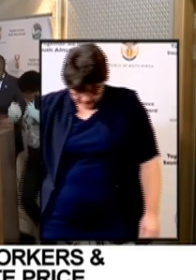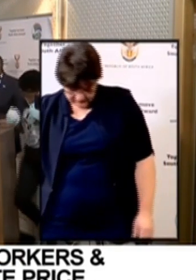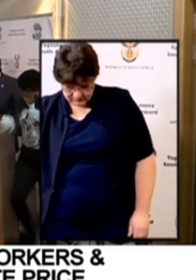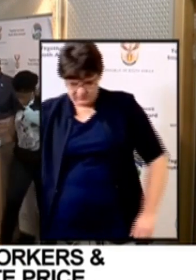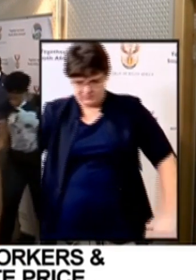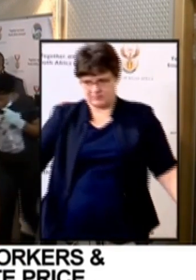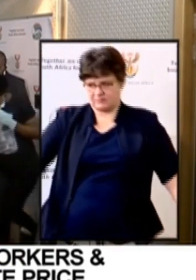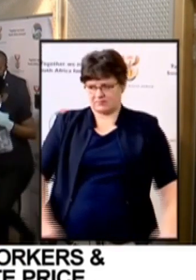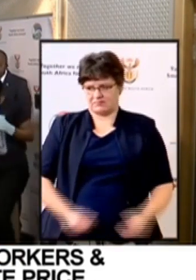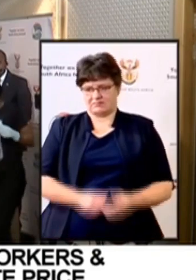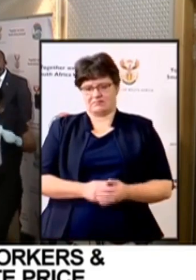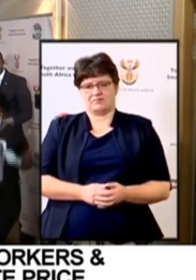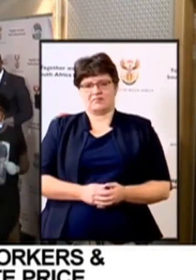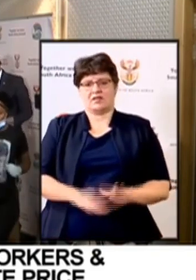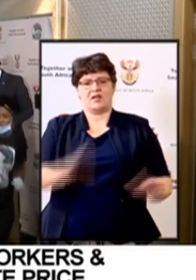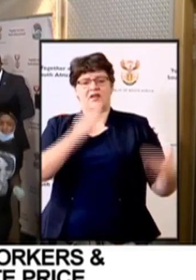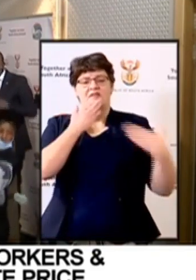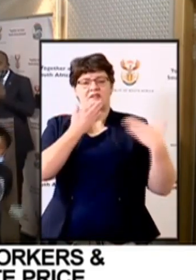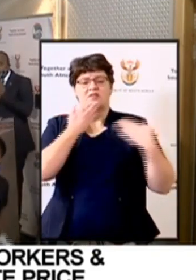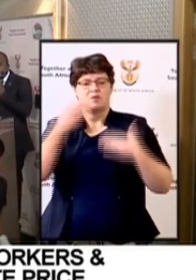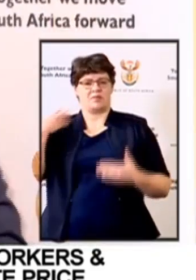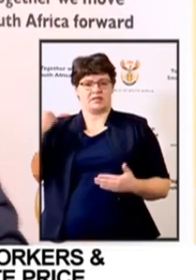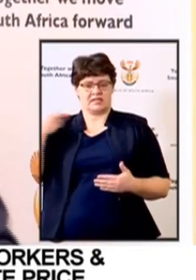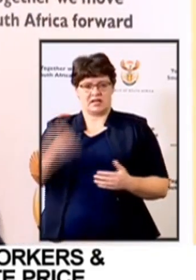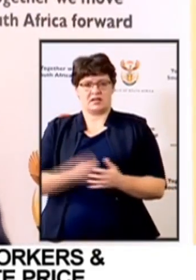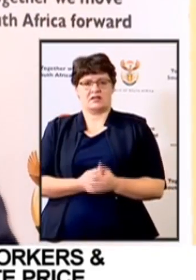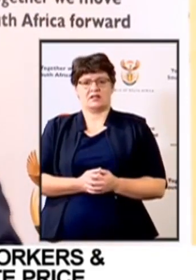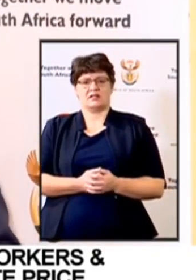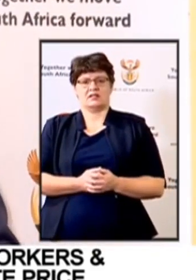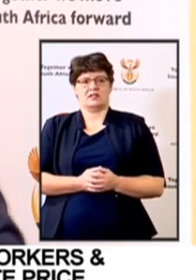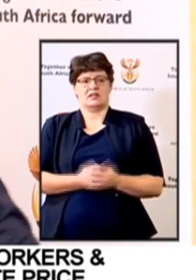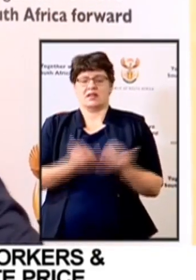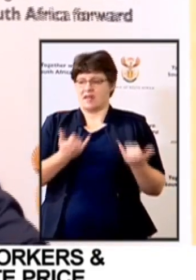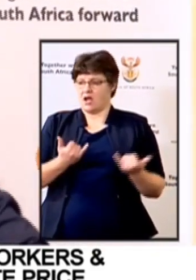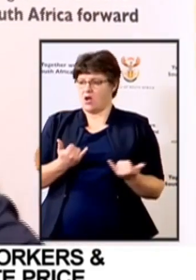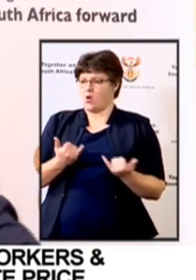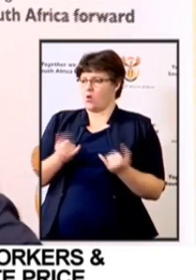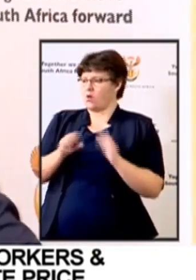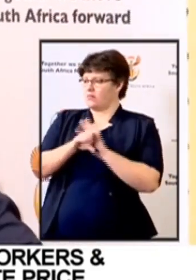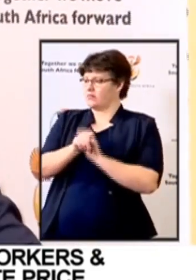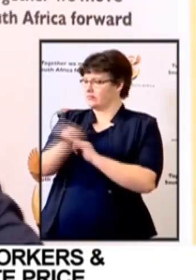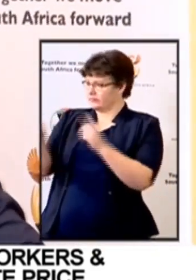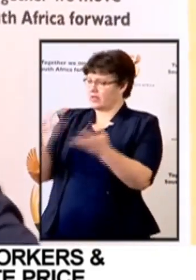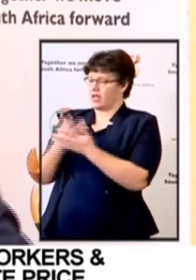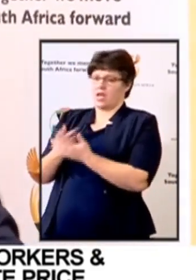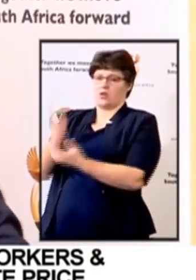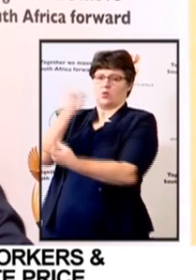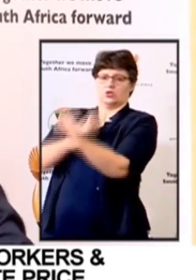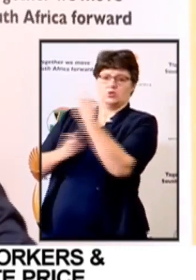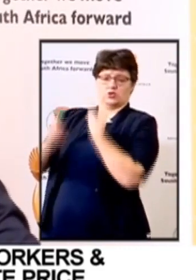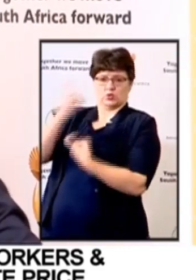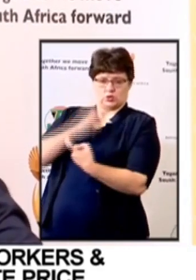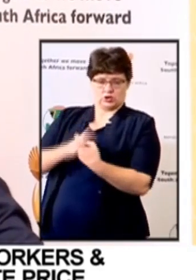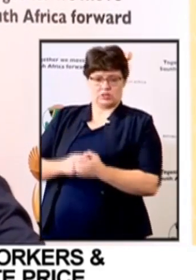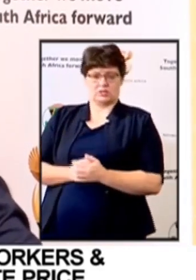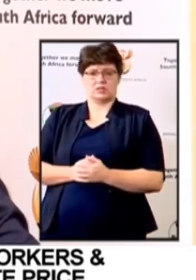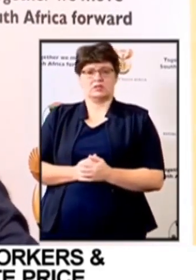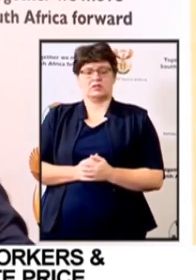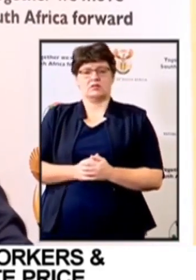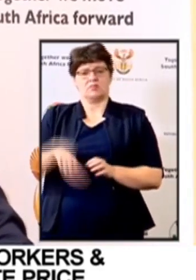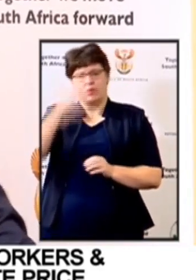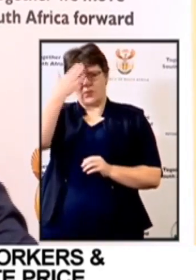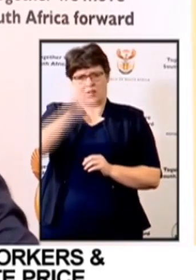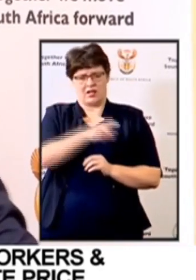Thank you very much, Minister. We are now going to be taking questions from journalists. As you know, we